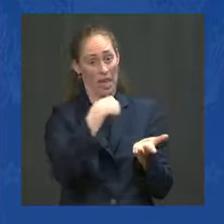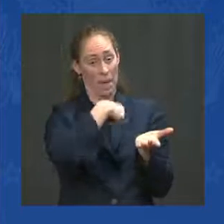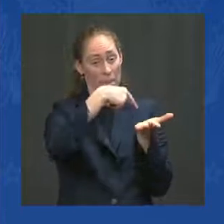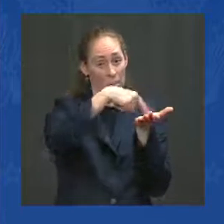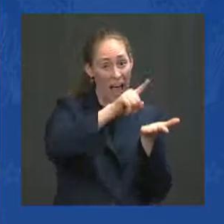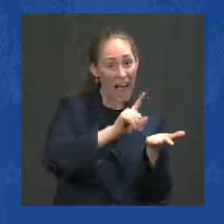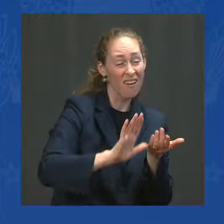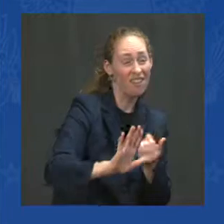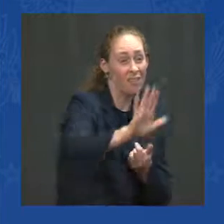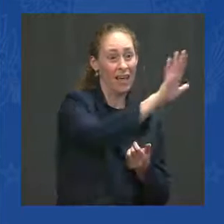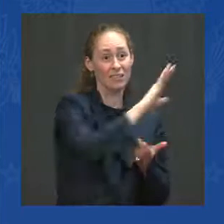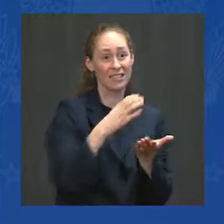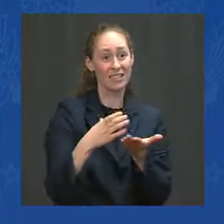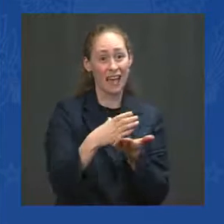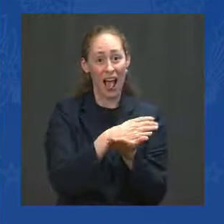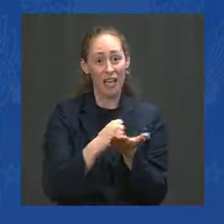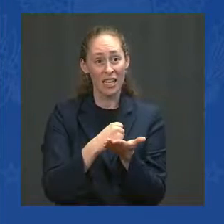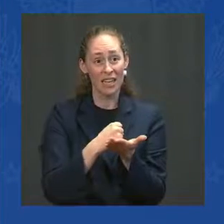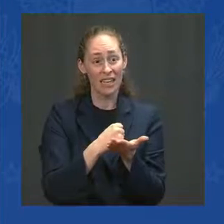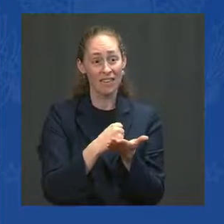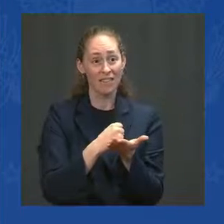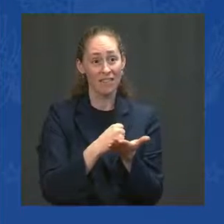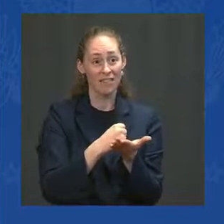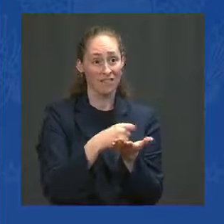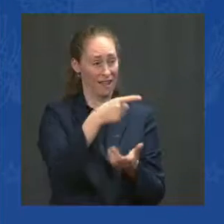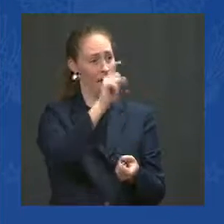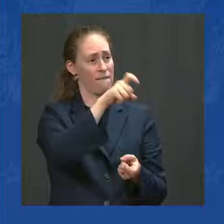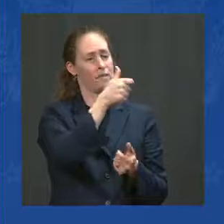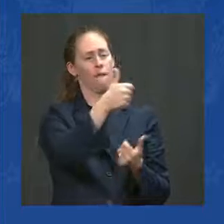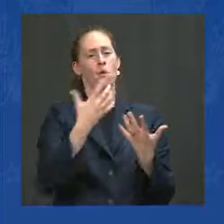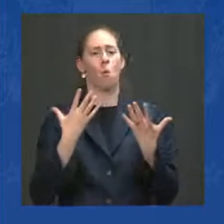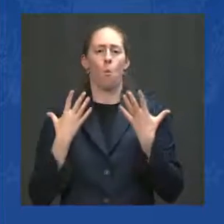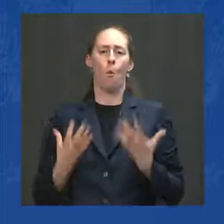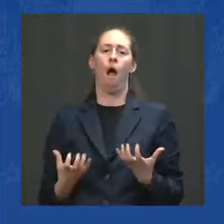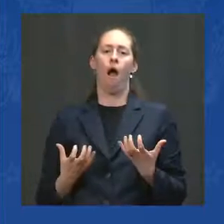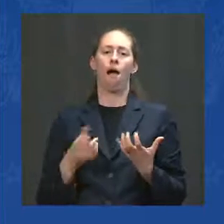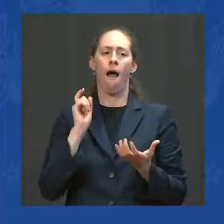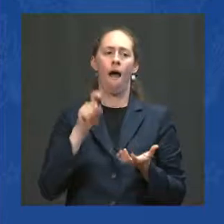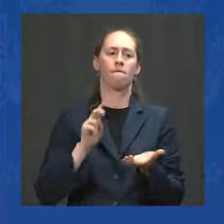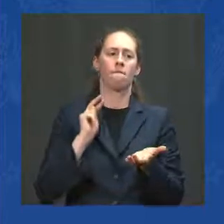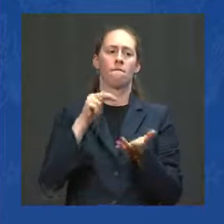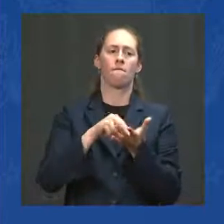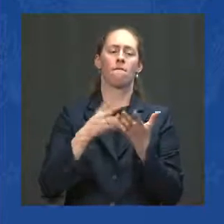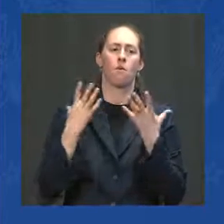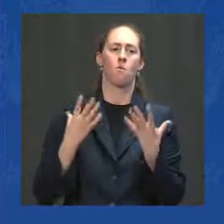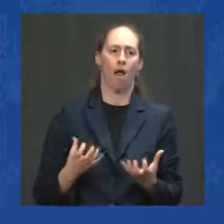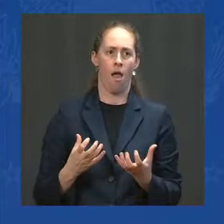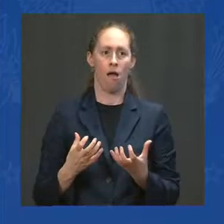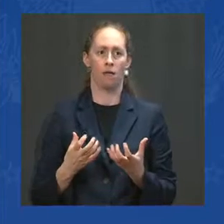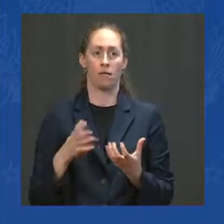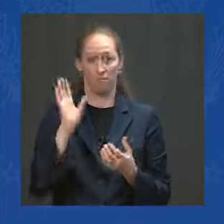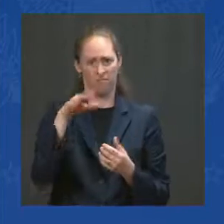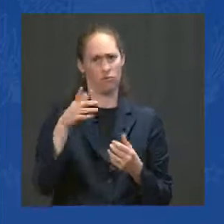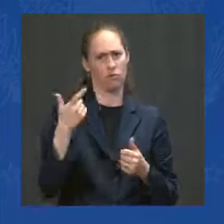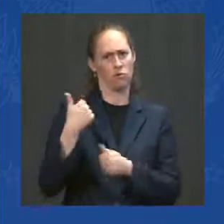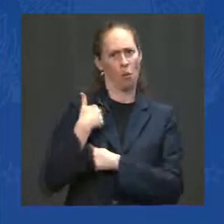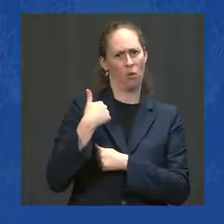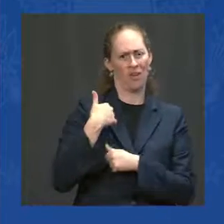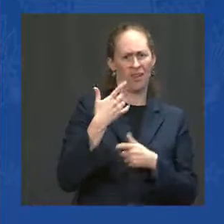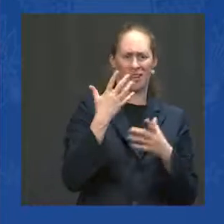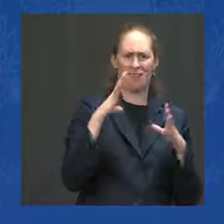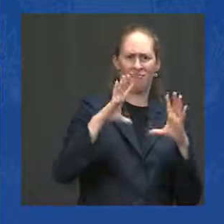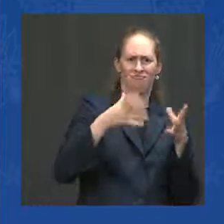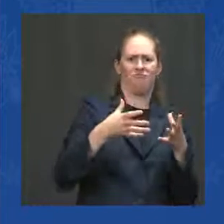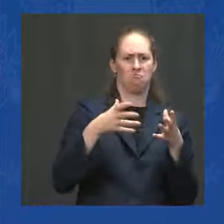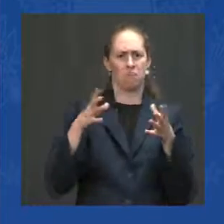they've got to want to fight. They have outnumbered the Taliban, and I'm getting daily briefings. I